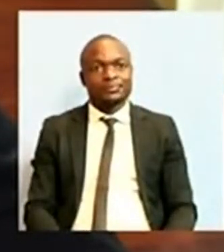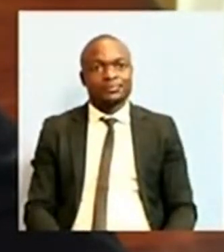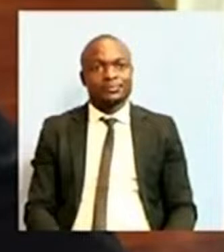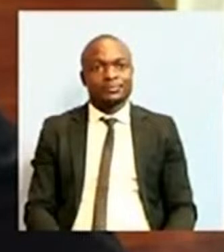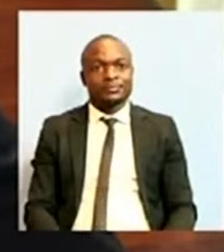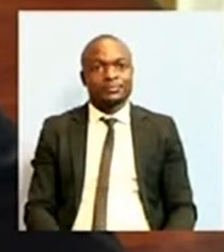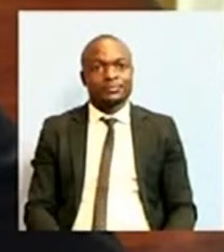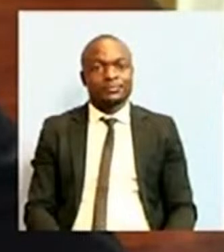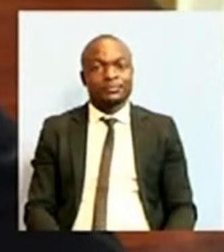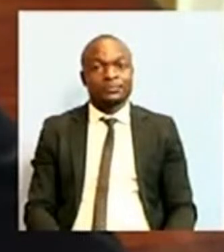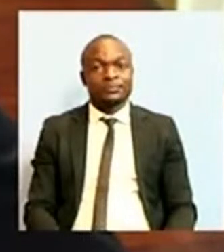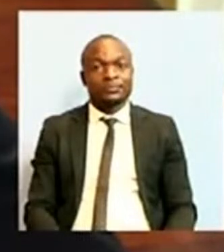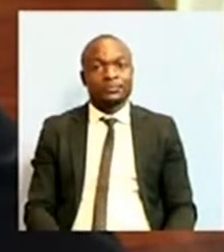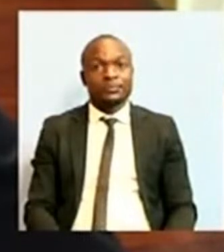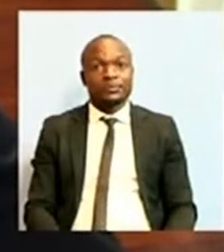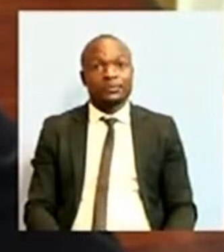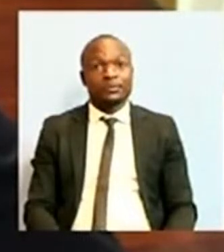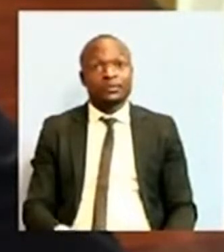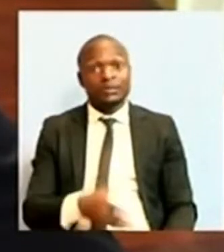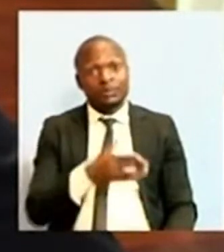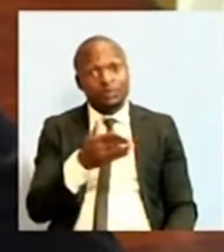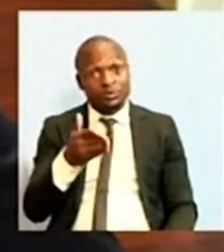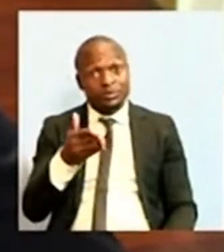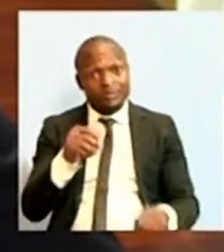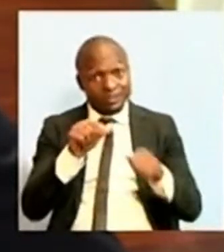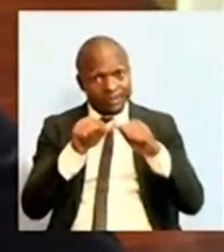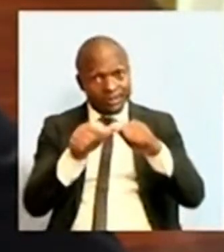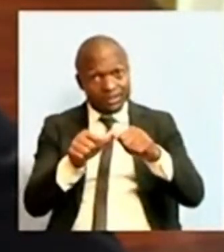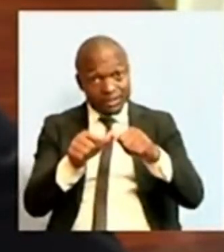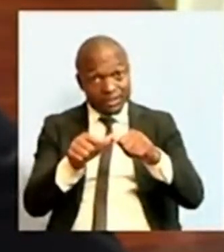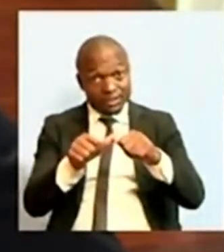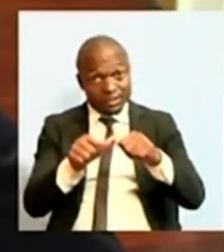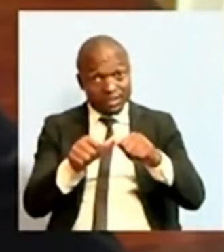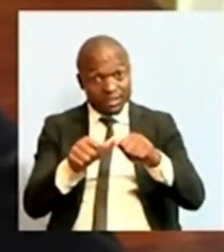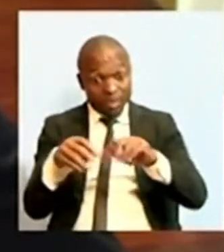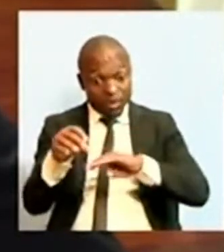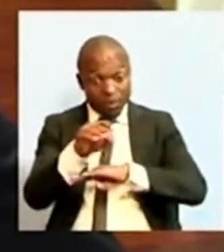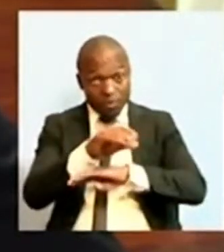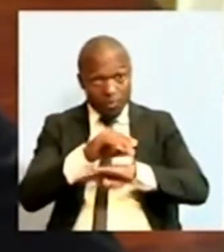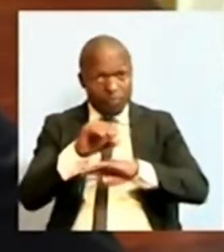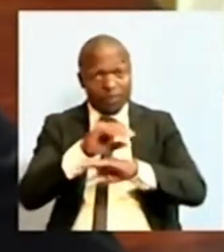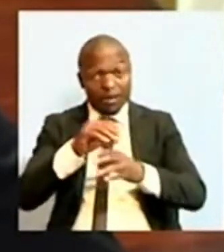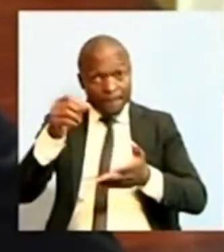Are you still overemployed? If yes, why?